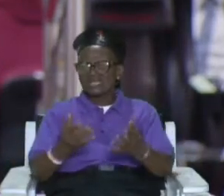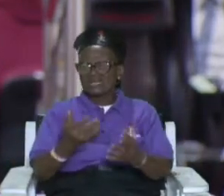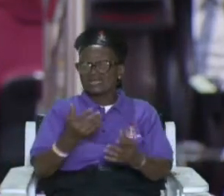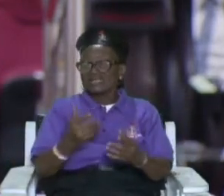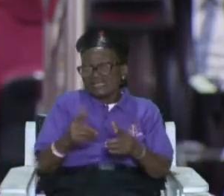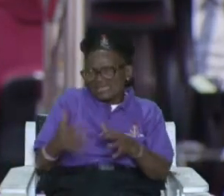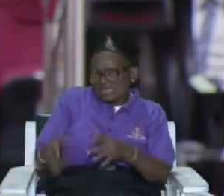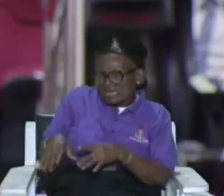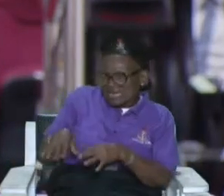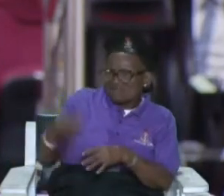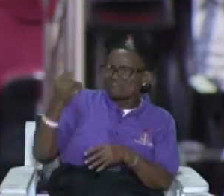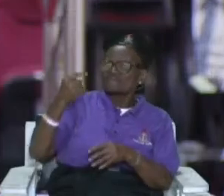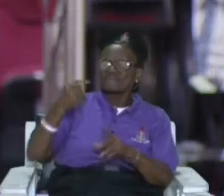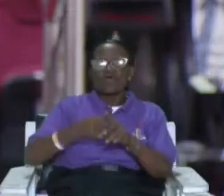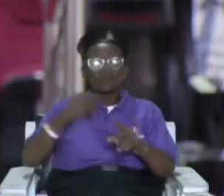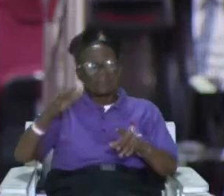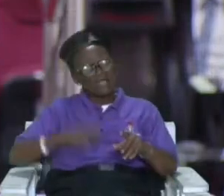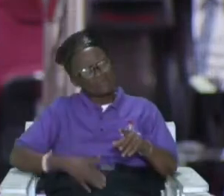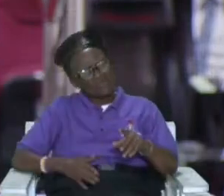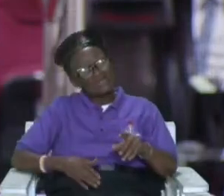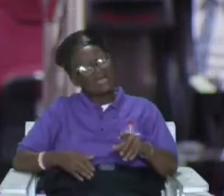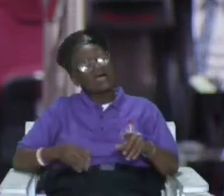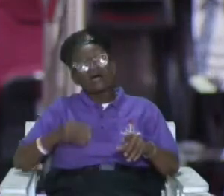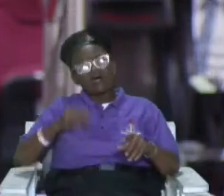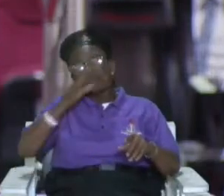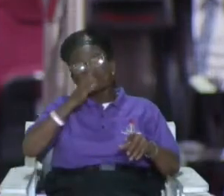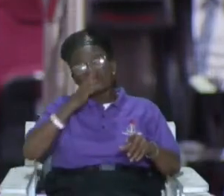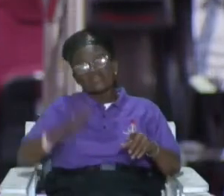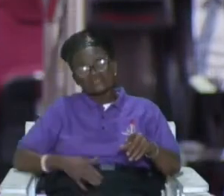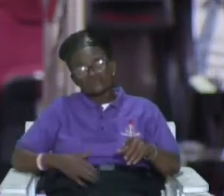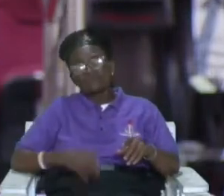lame from my mother's womb, and you say, get up and walk.